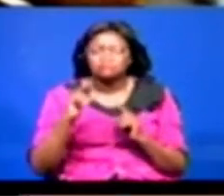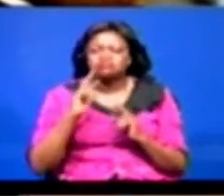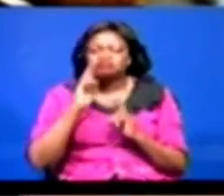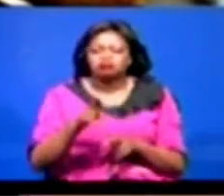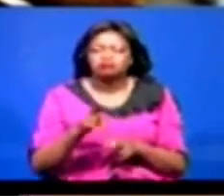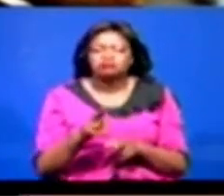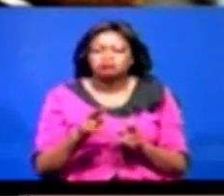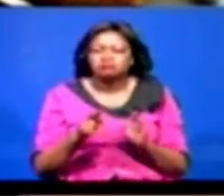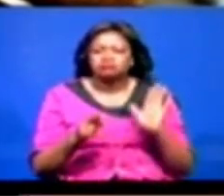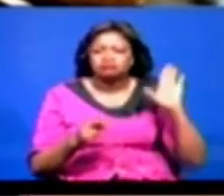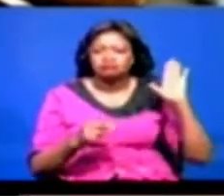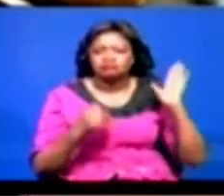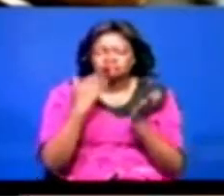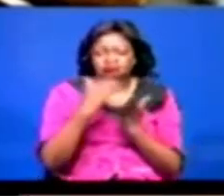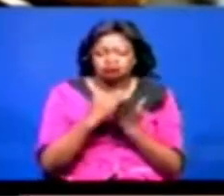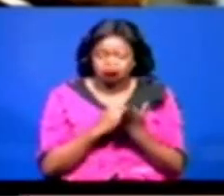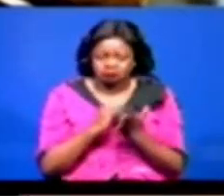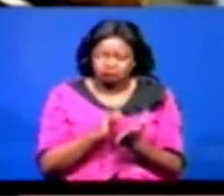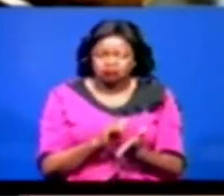affidavit that